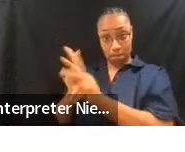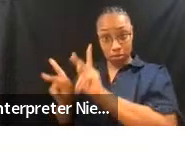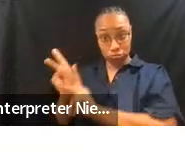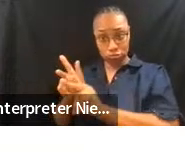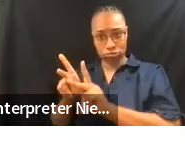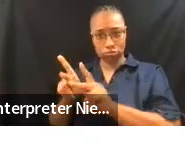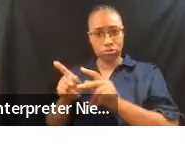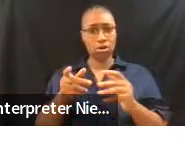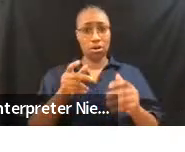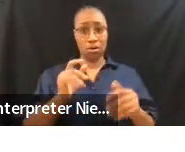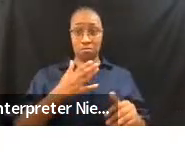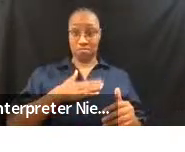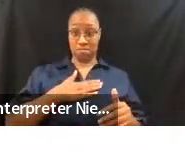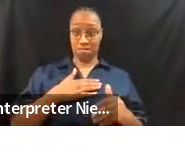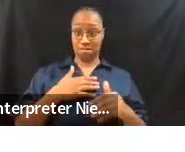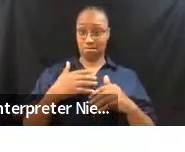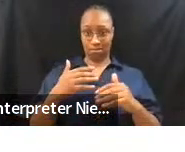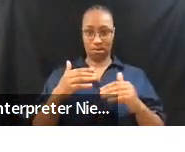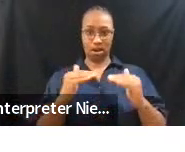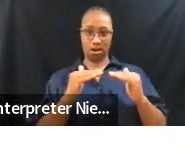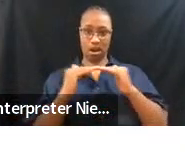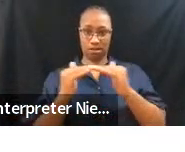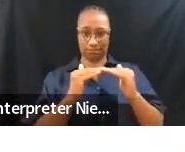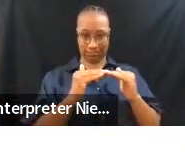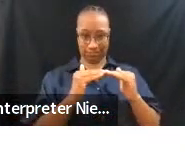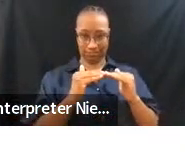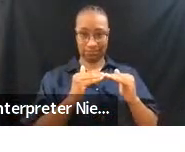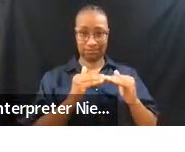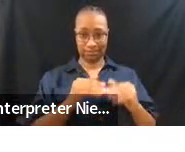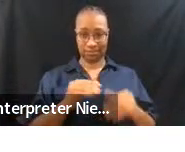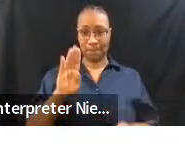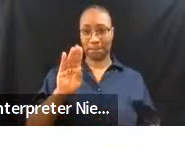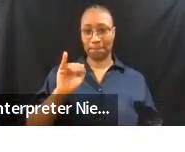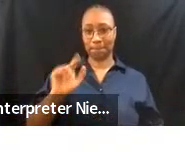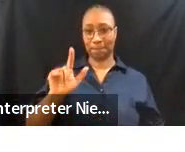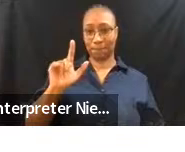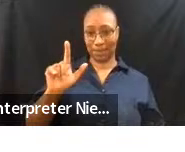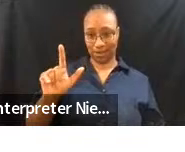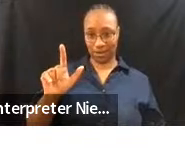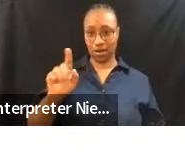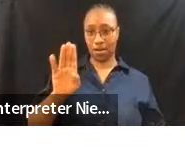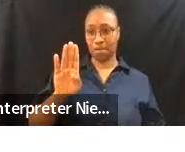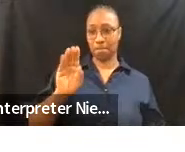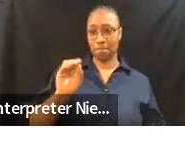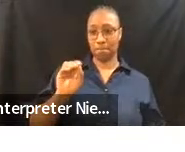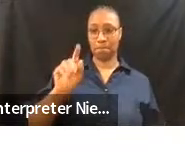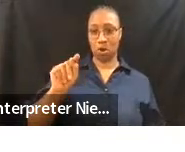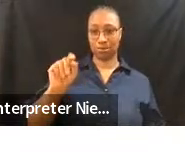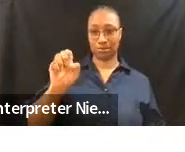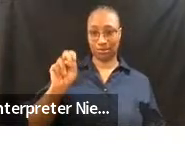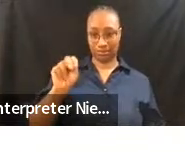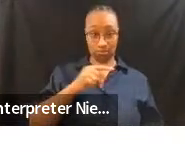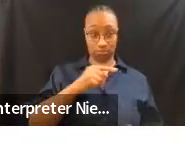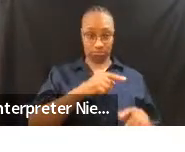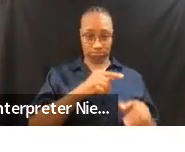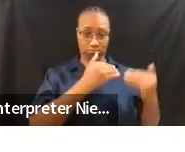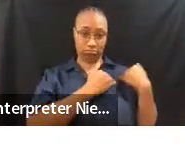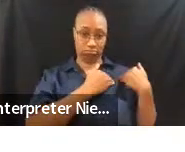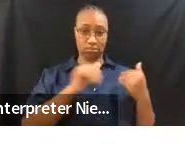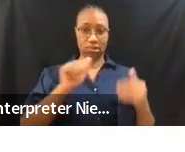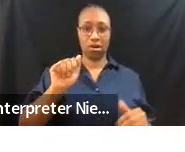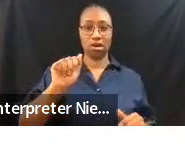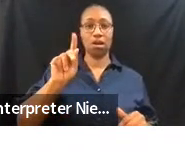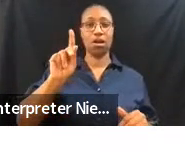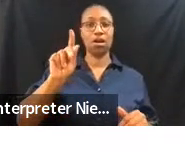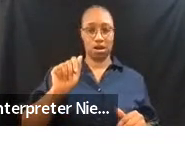colleague, Bill Botten, is going to highlight aspects of the ADA standards that are particularly important to ensure access